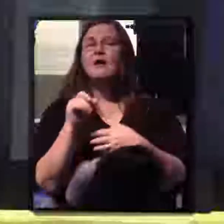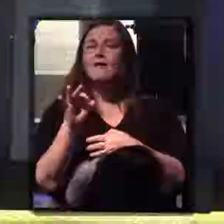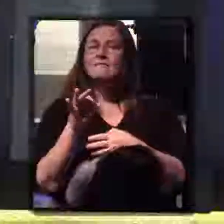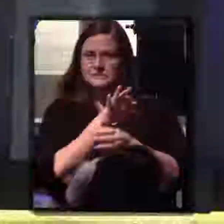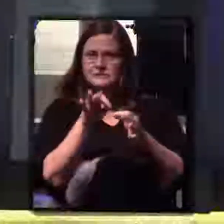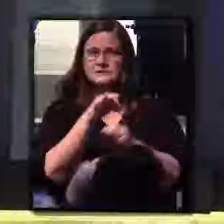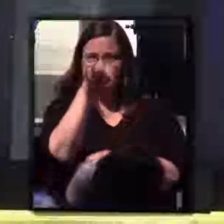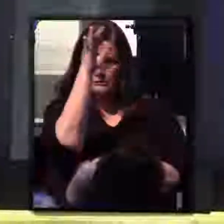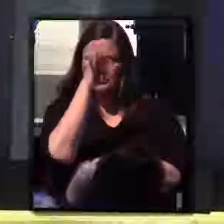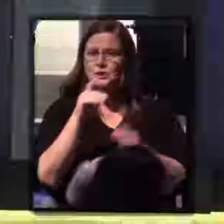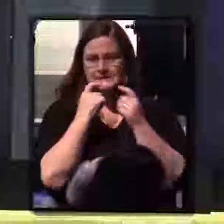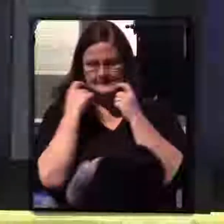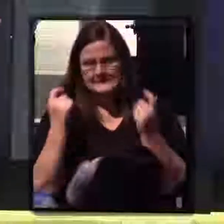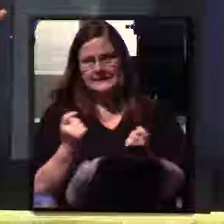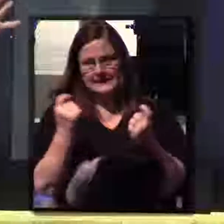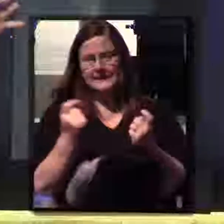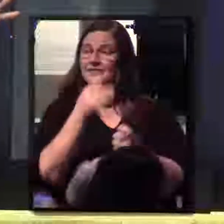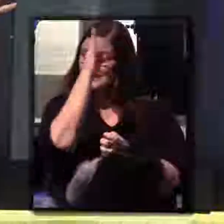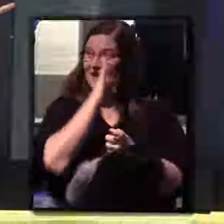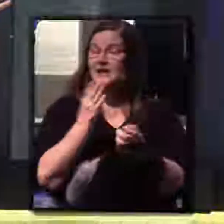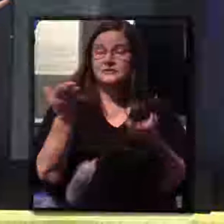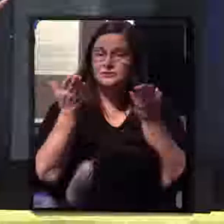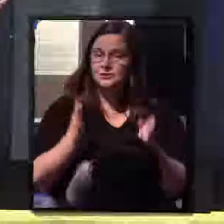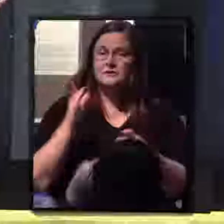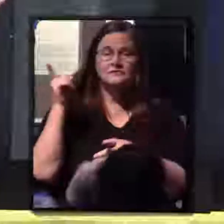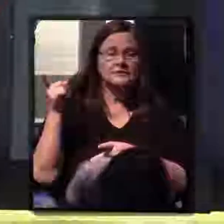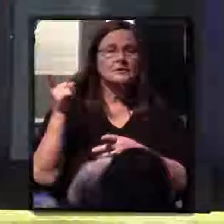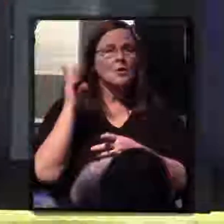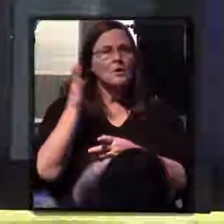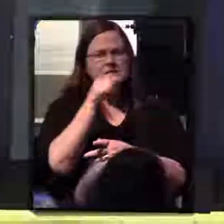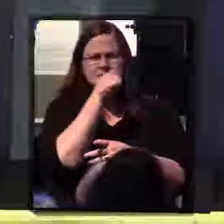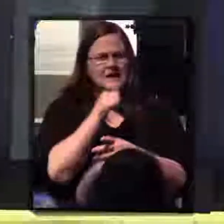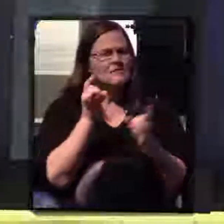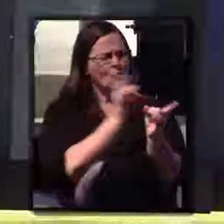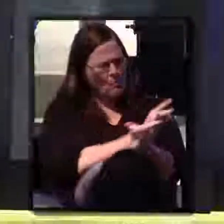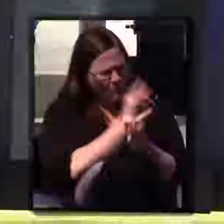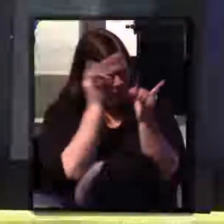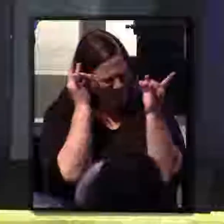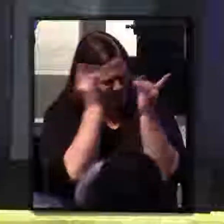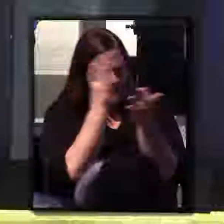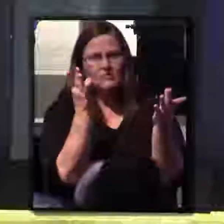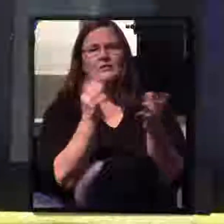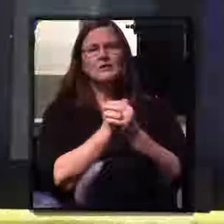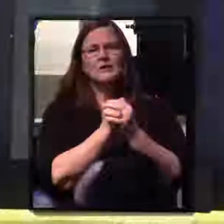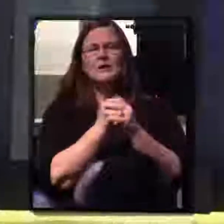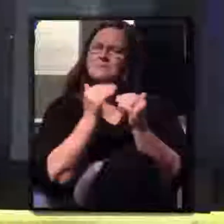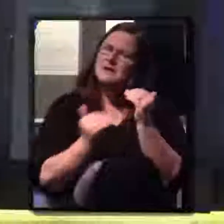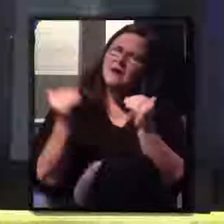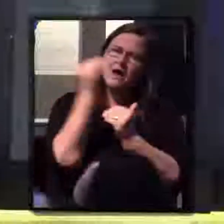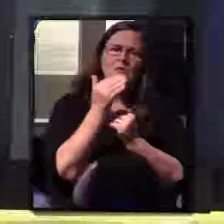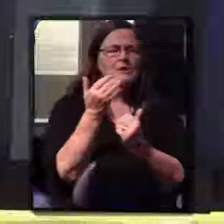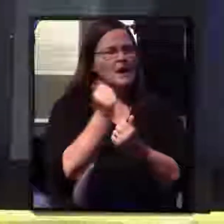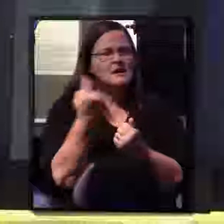the consequences of spiritual sin. And that God's servant will suffer